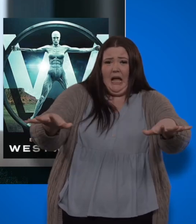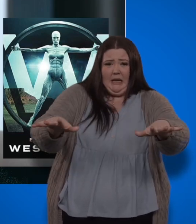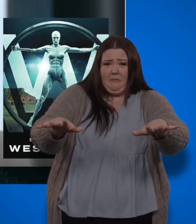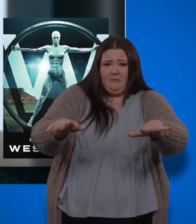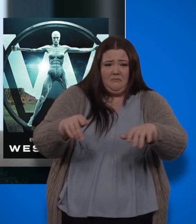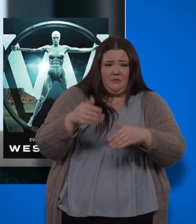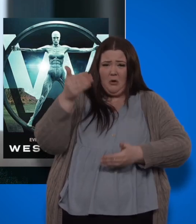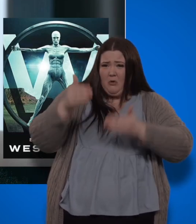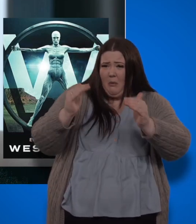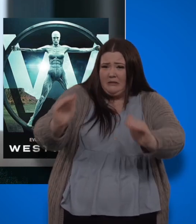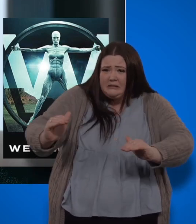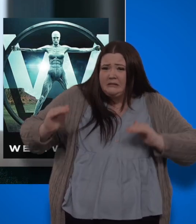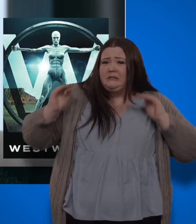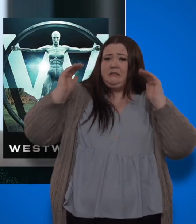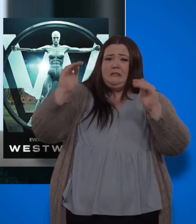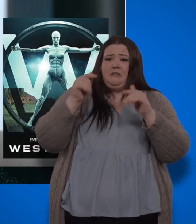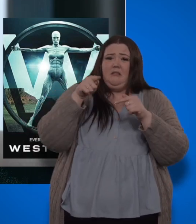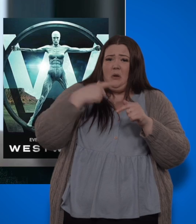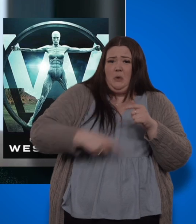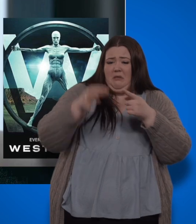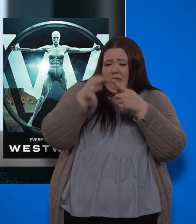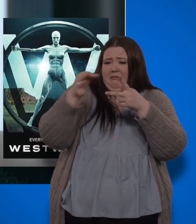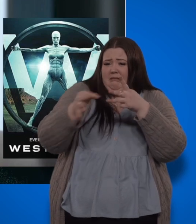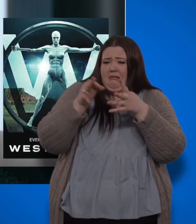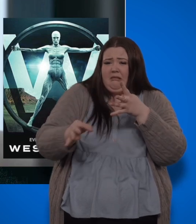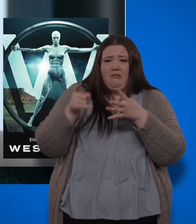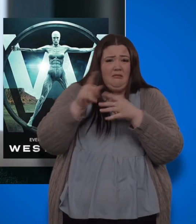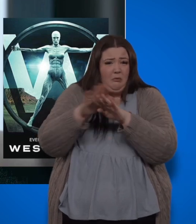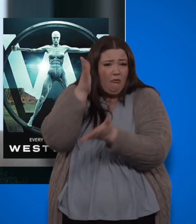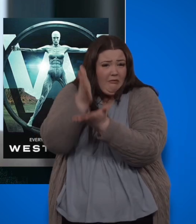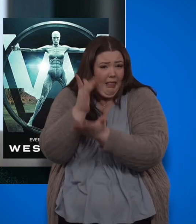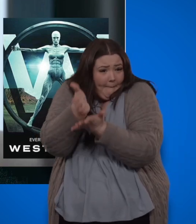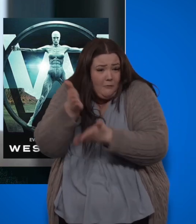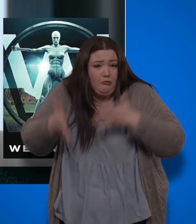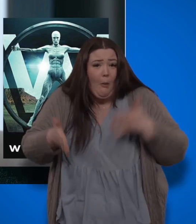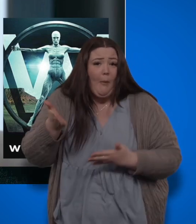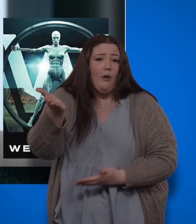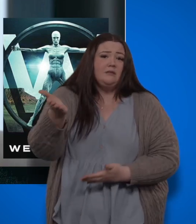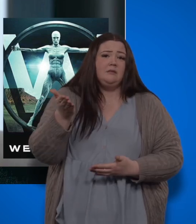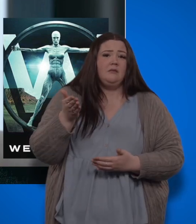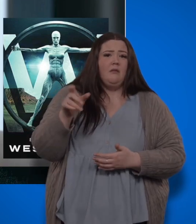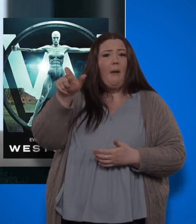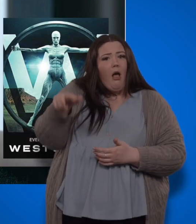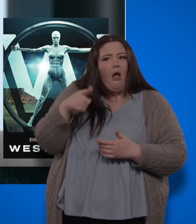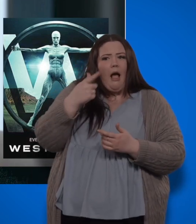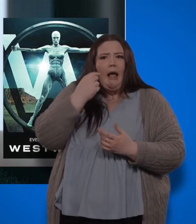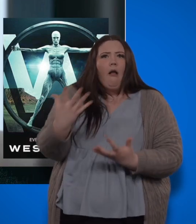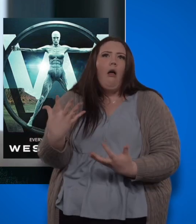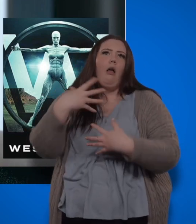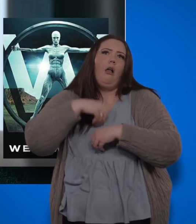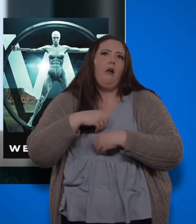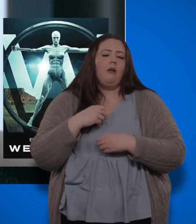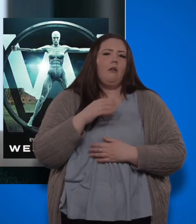that represents a caring, compassionate, intelligent, loving human being, if you can't tell